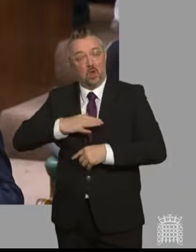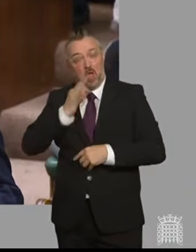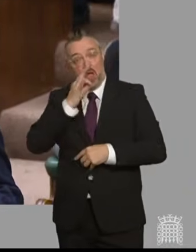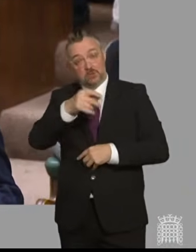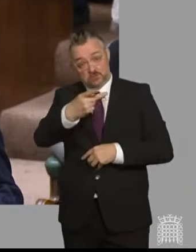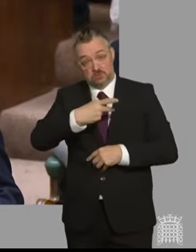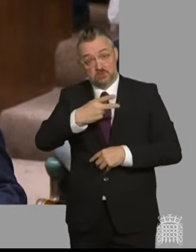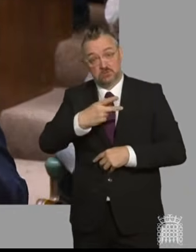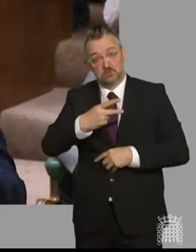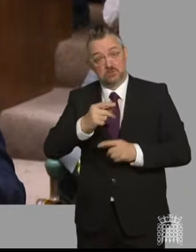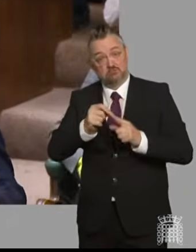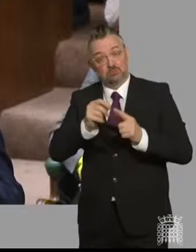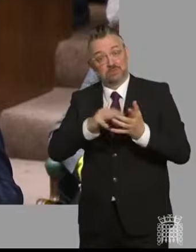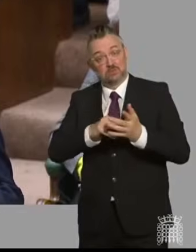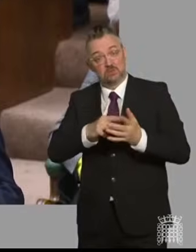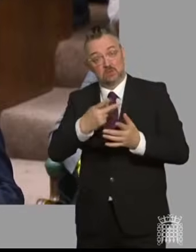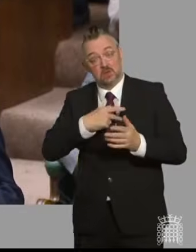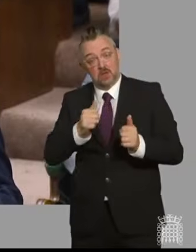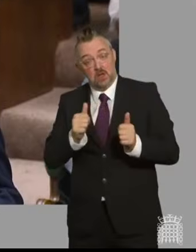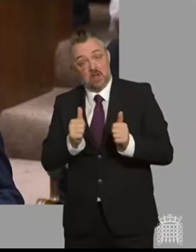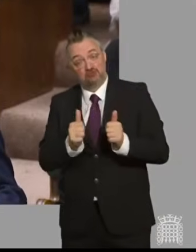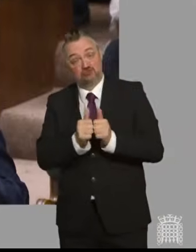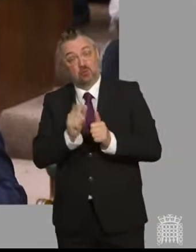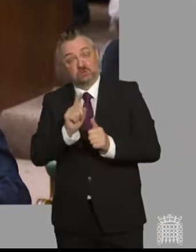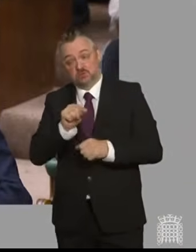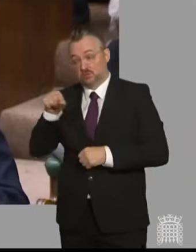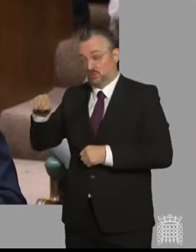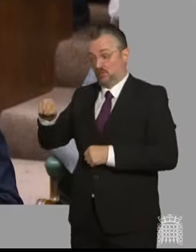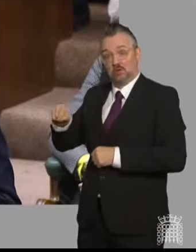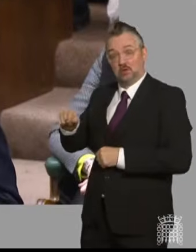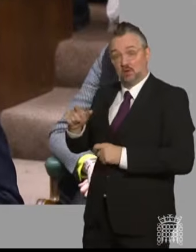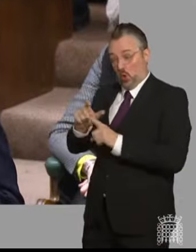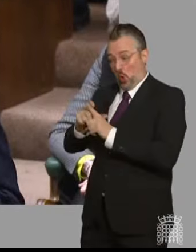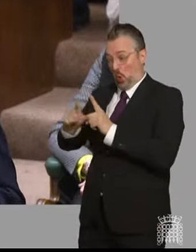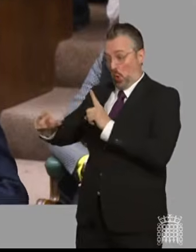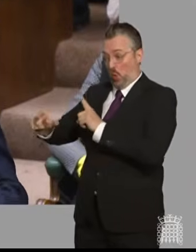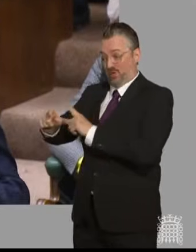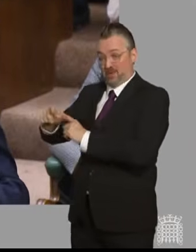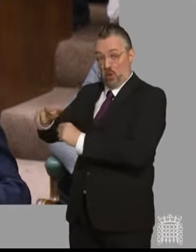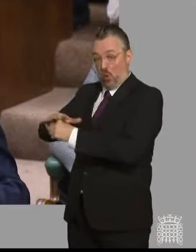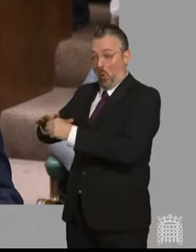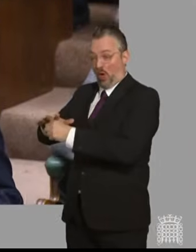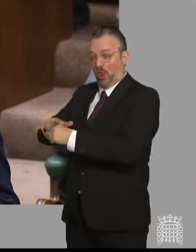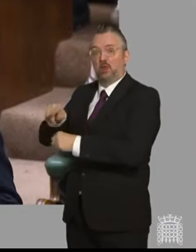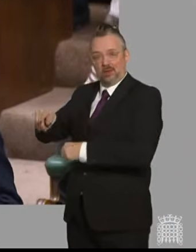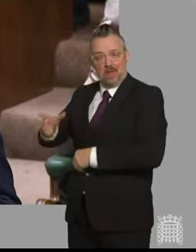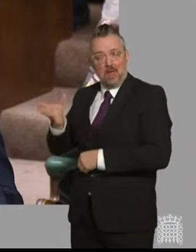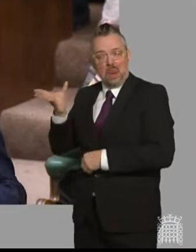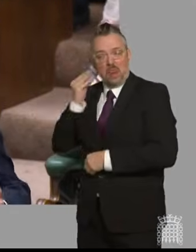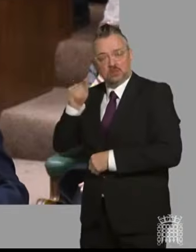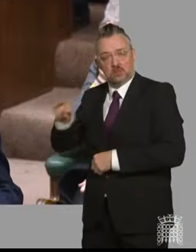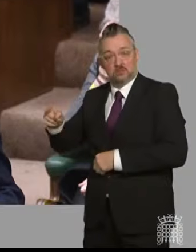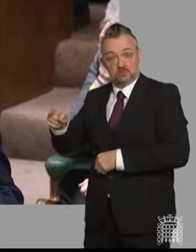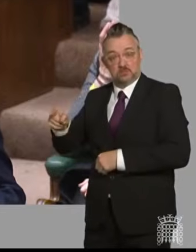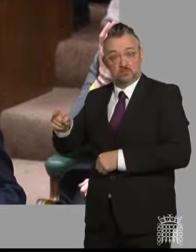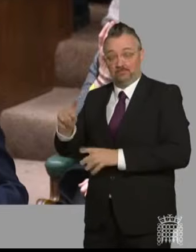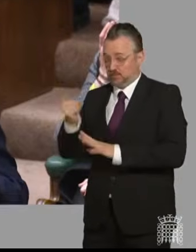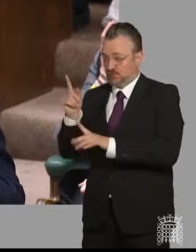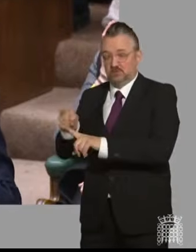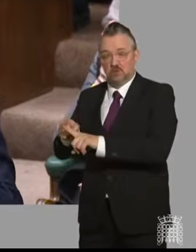local community is heard, and that it is unacceptable that developments can take place in this circuitous